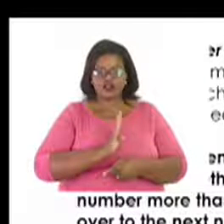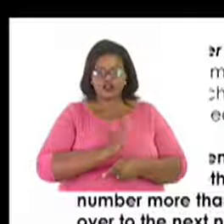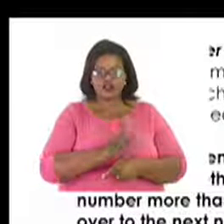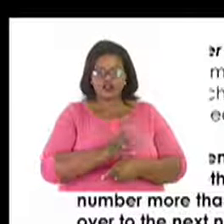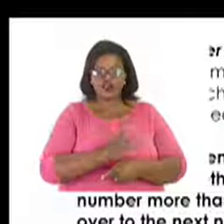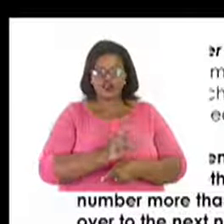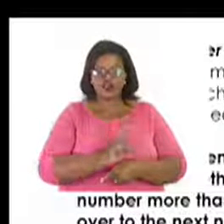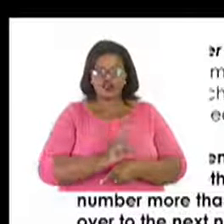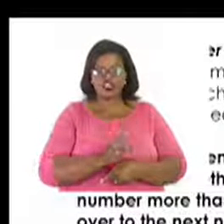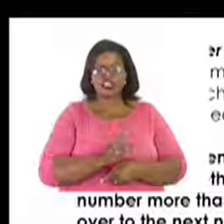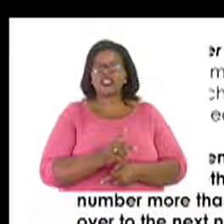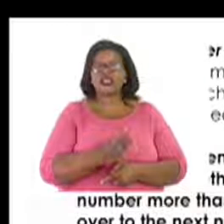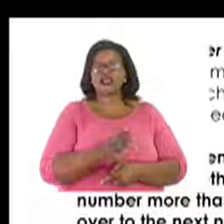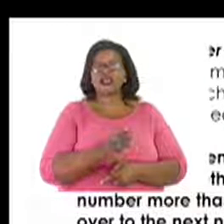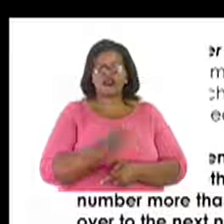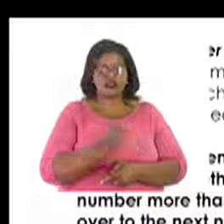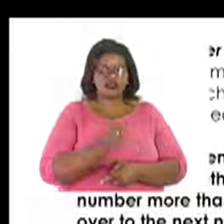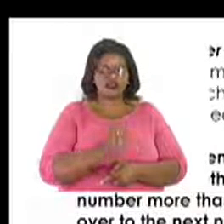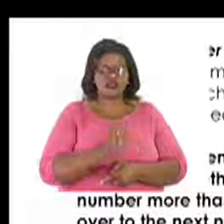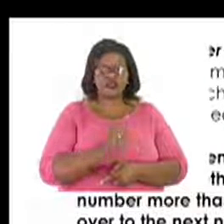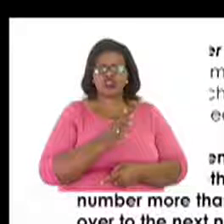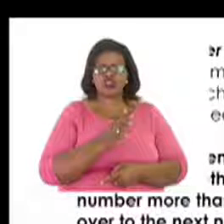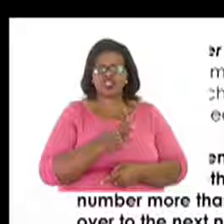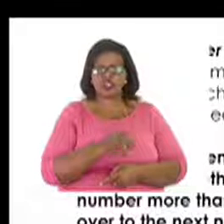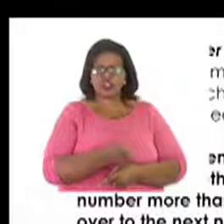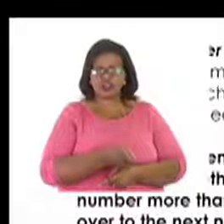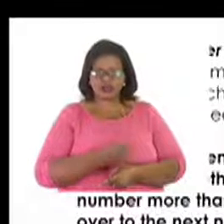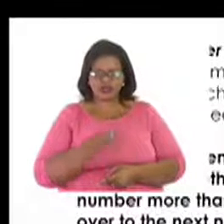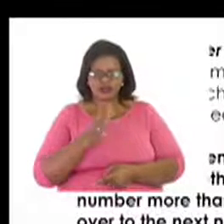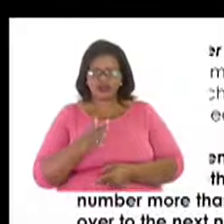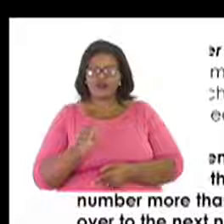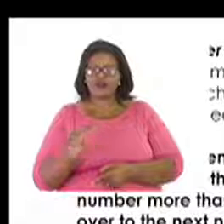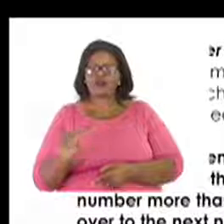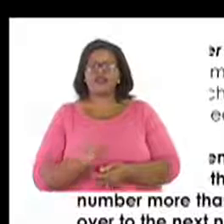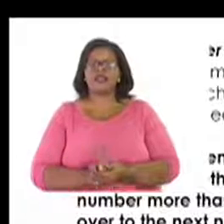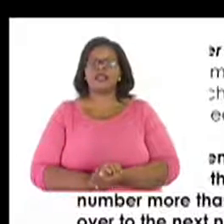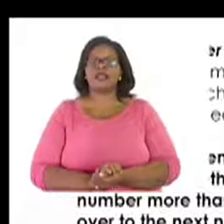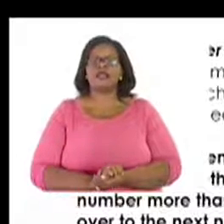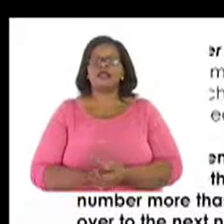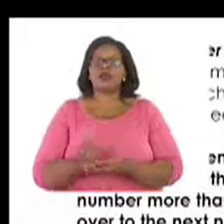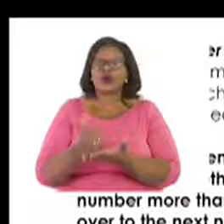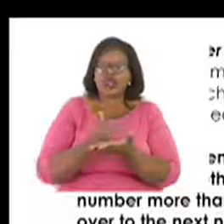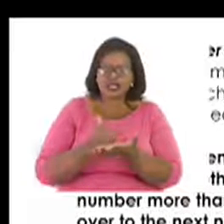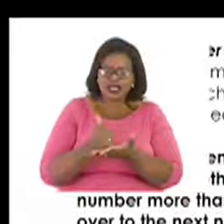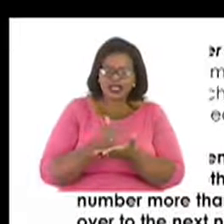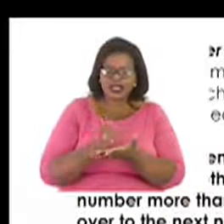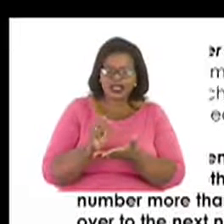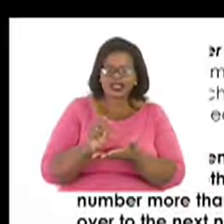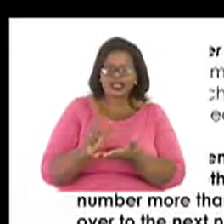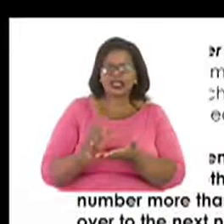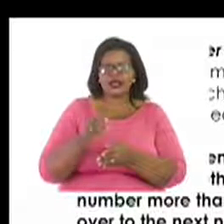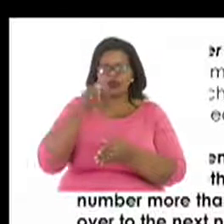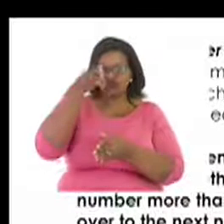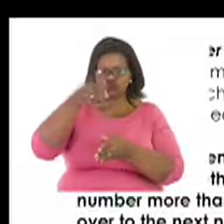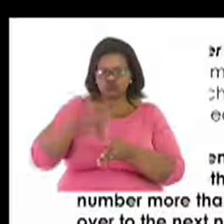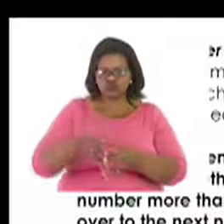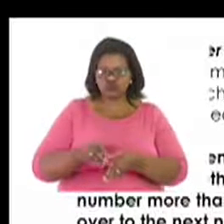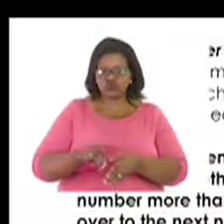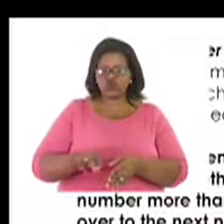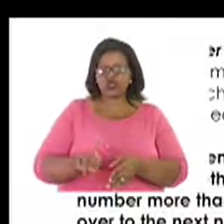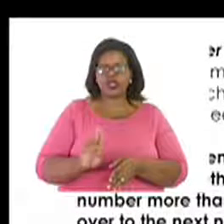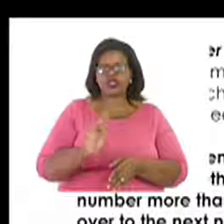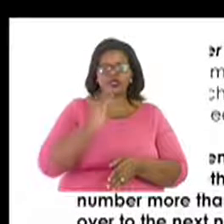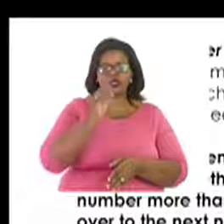14,500. We make sure our numbers are neatly written underneath each other. Units under units, tens